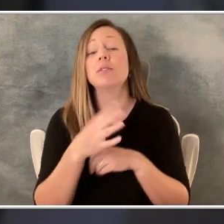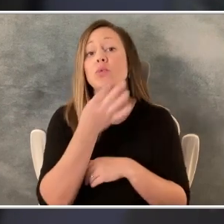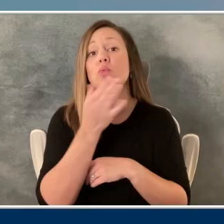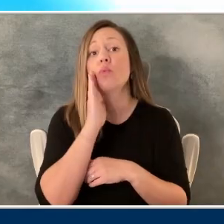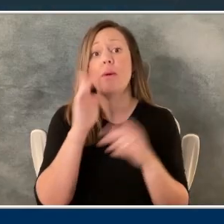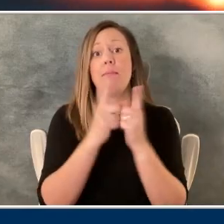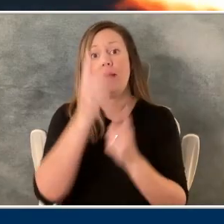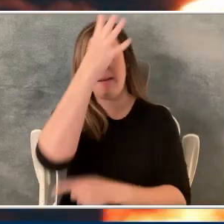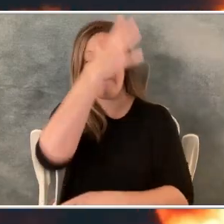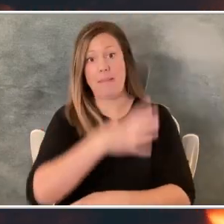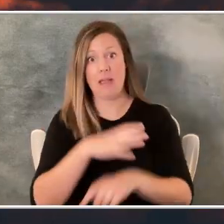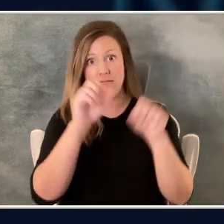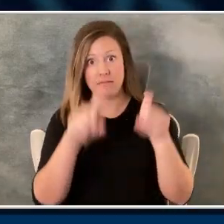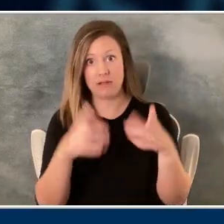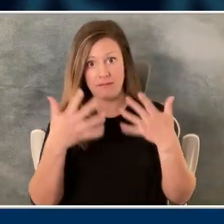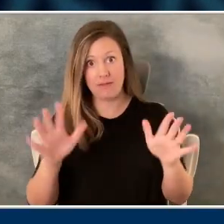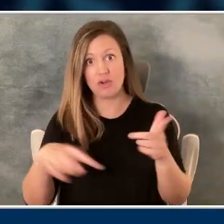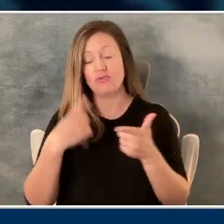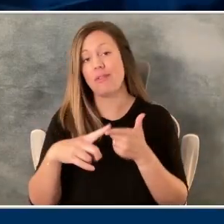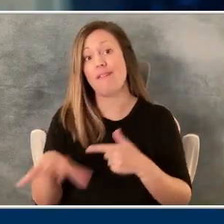cancer.